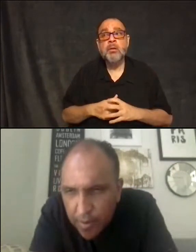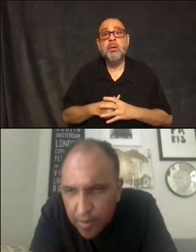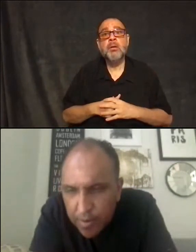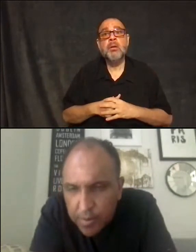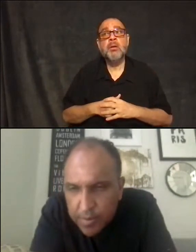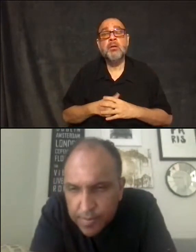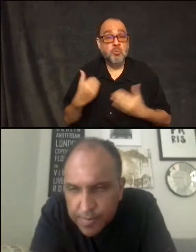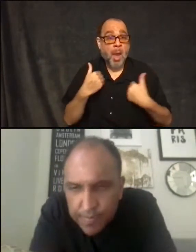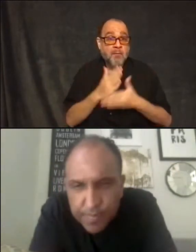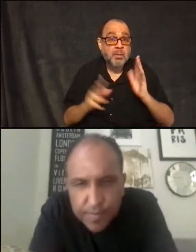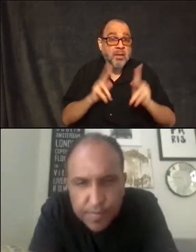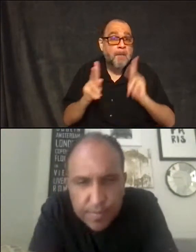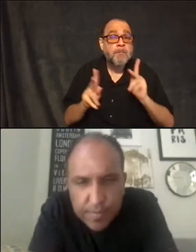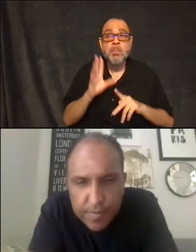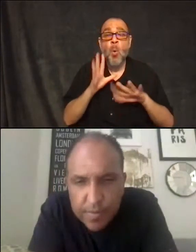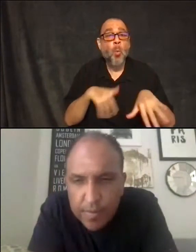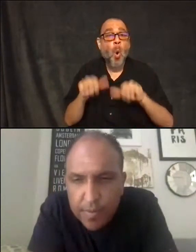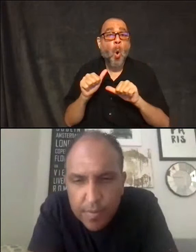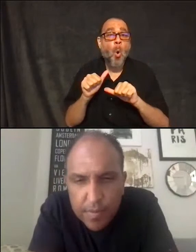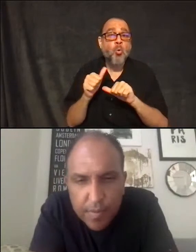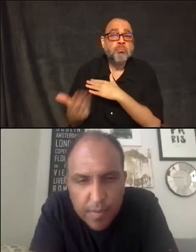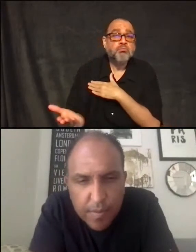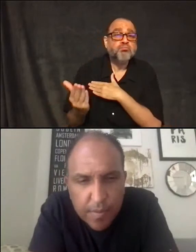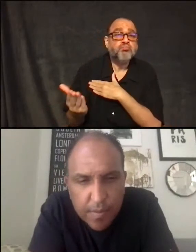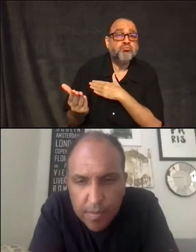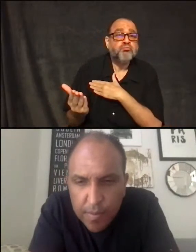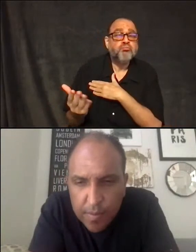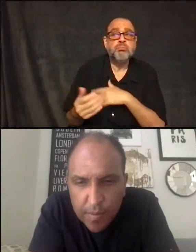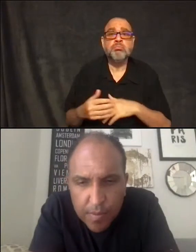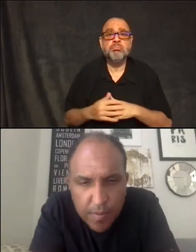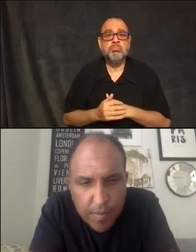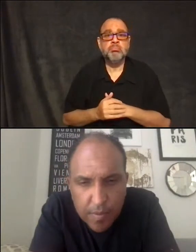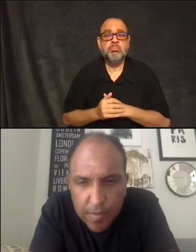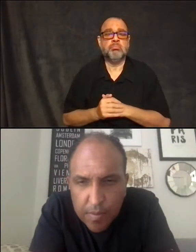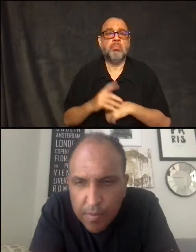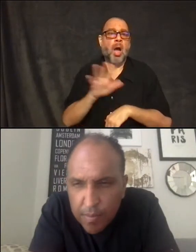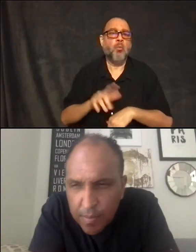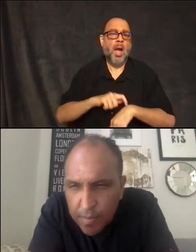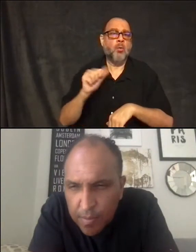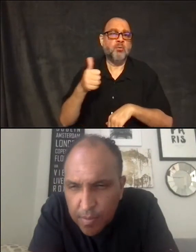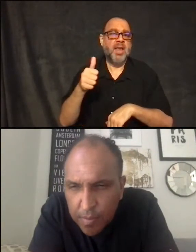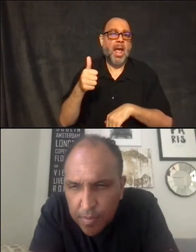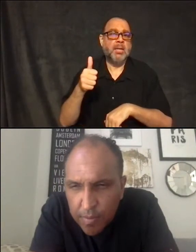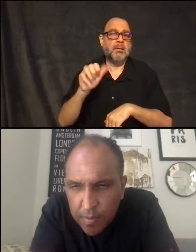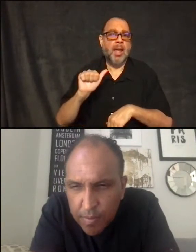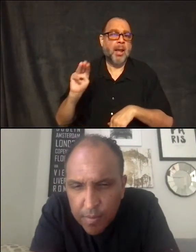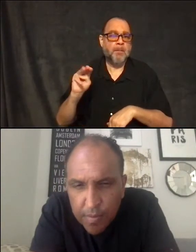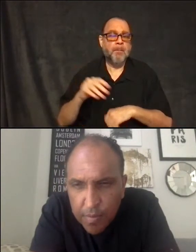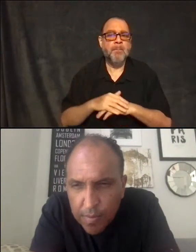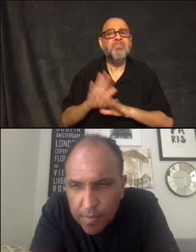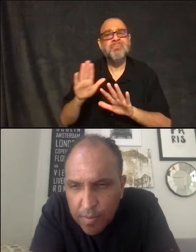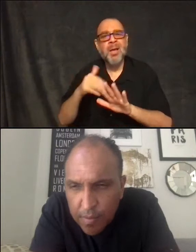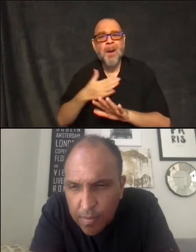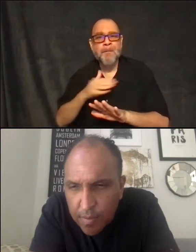morning sessions that are nice around the 10 o'clock time frame. I put my Twitter handle there if I'm able to